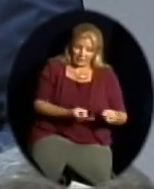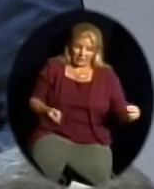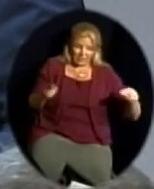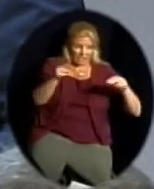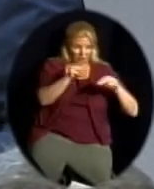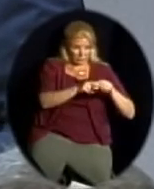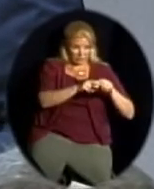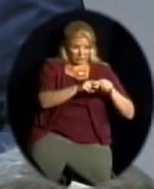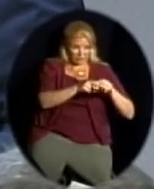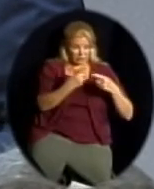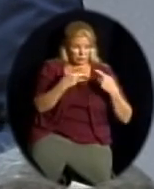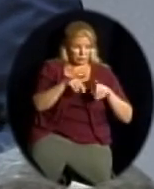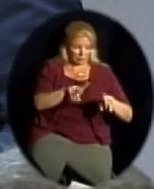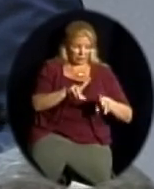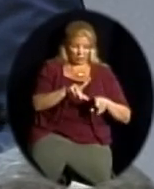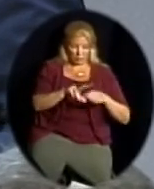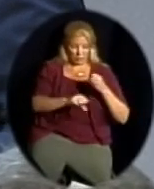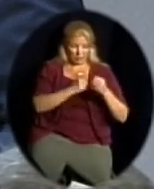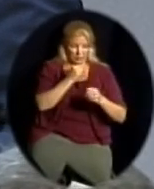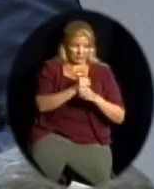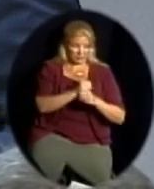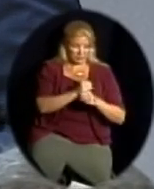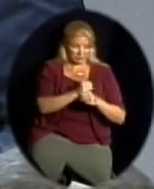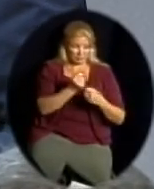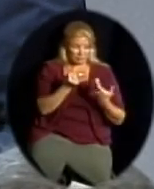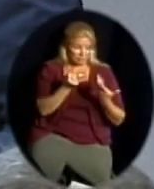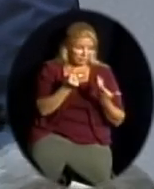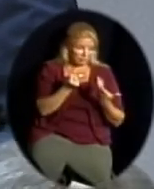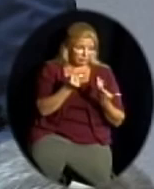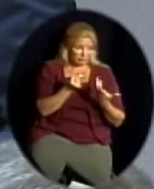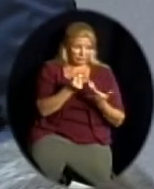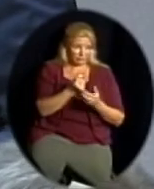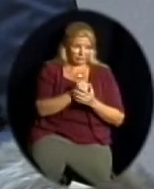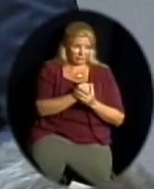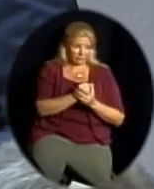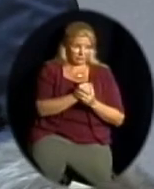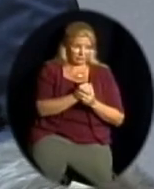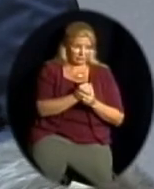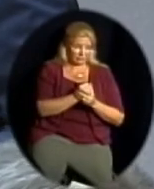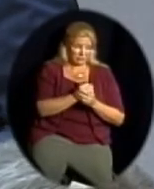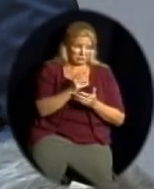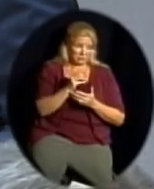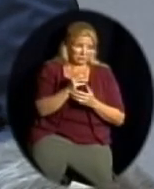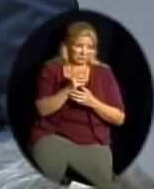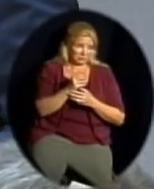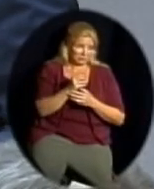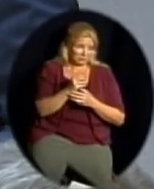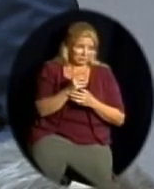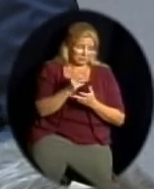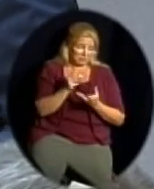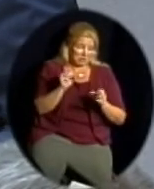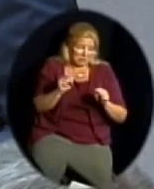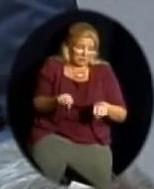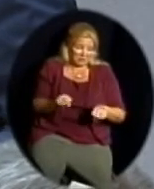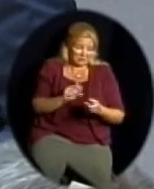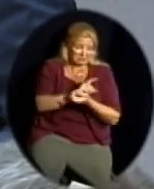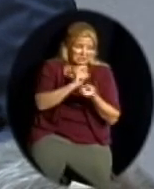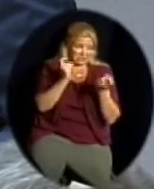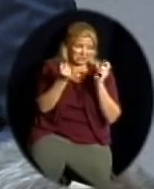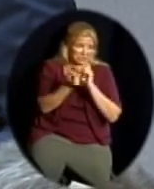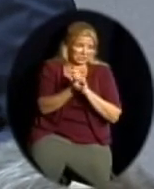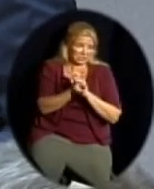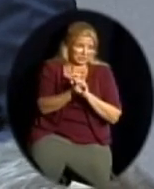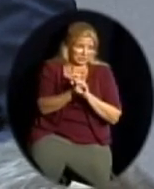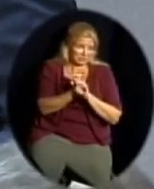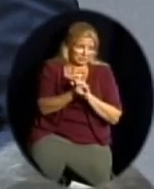mill levy during these 3 years to where that levy increase was not even at the level it was of 69 mils. It